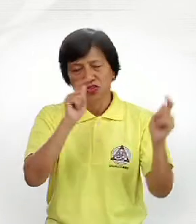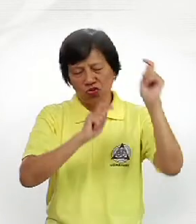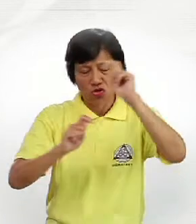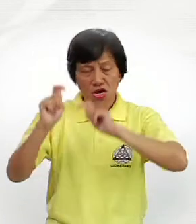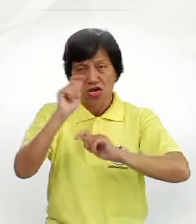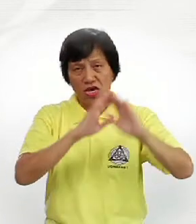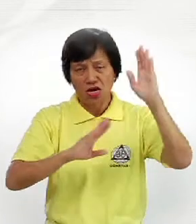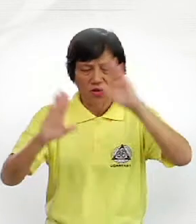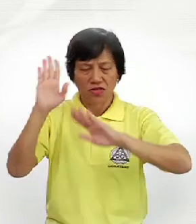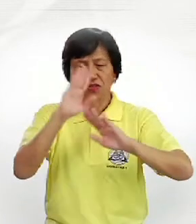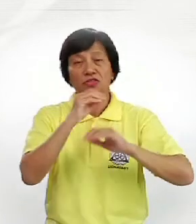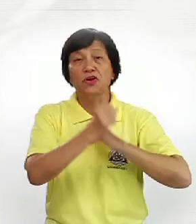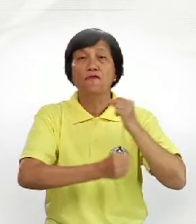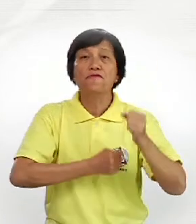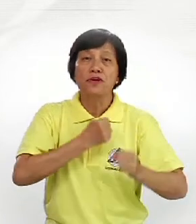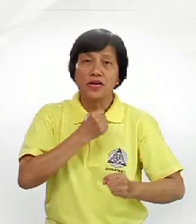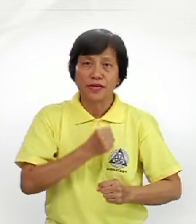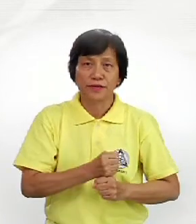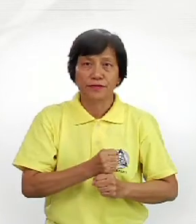trial, suffering,